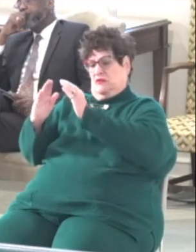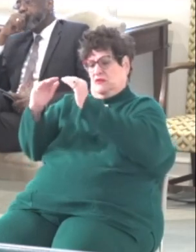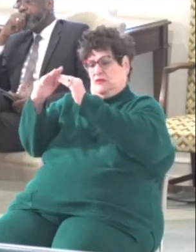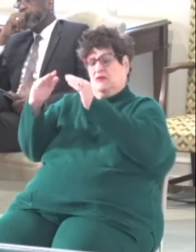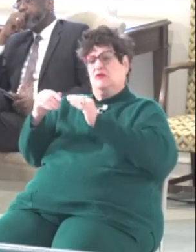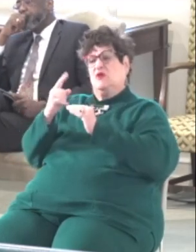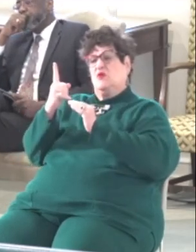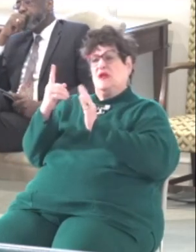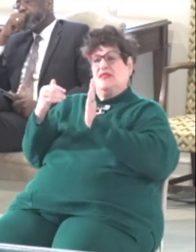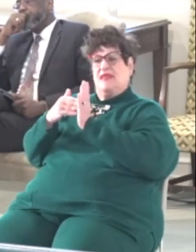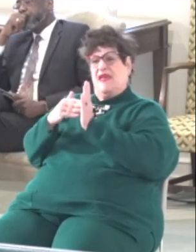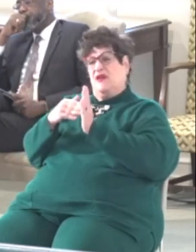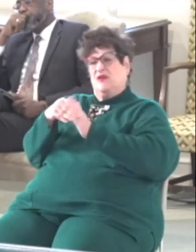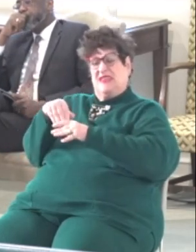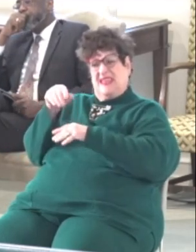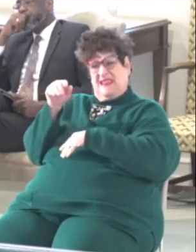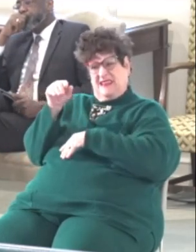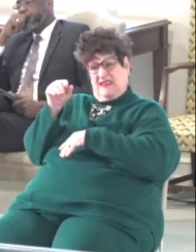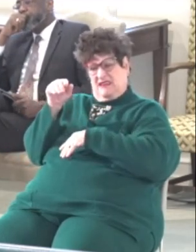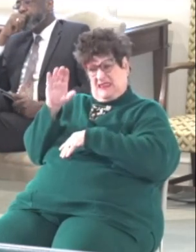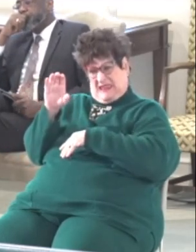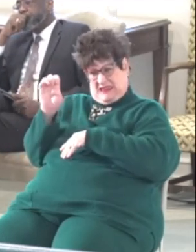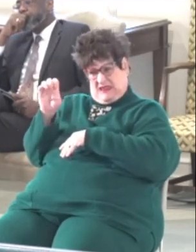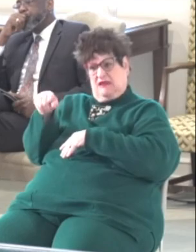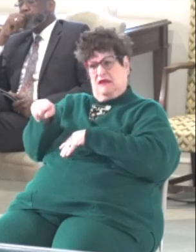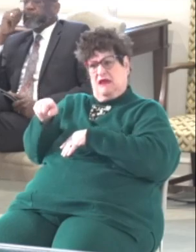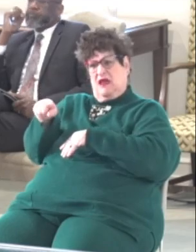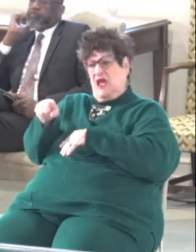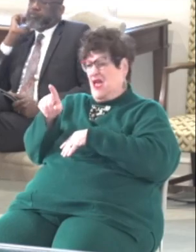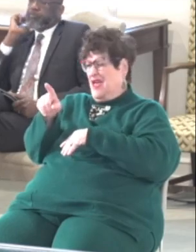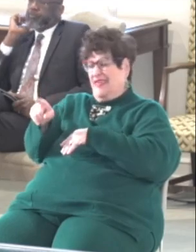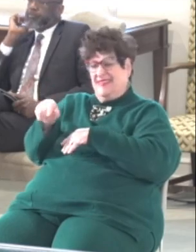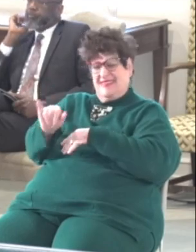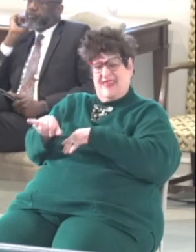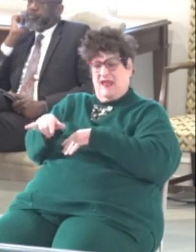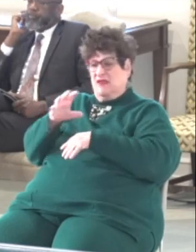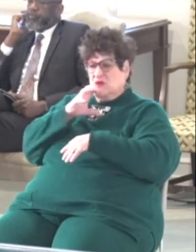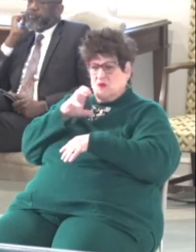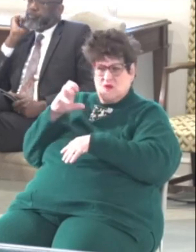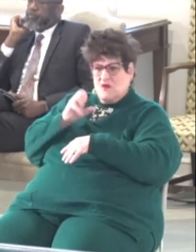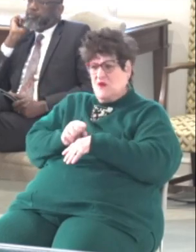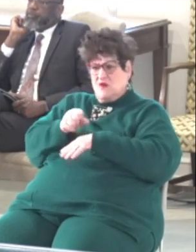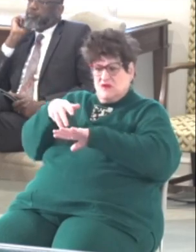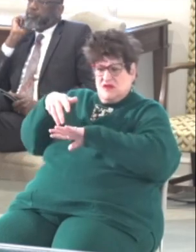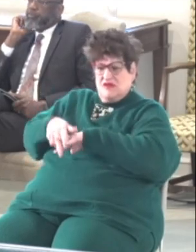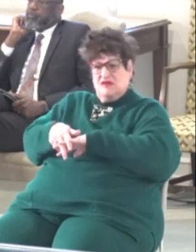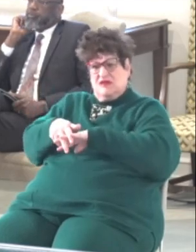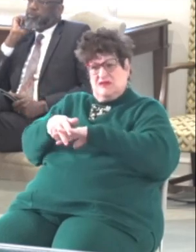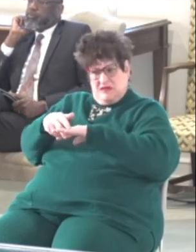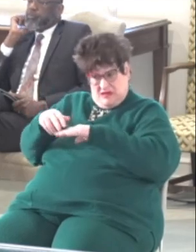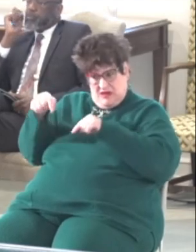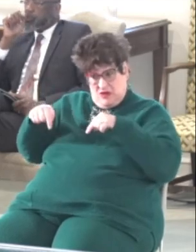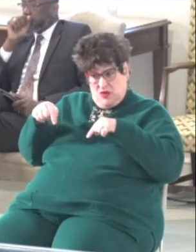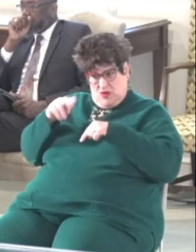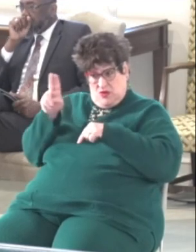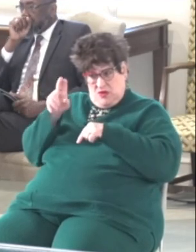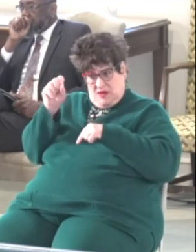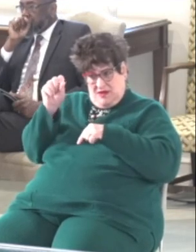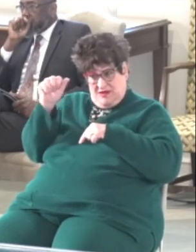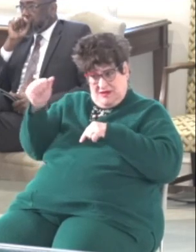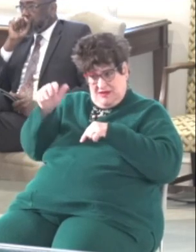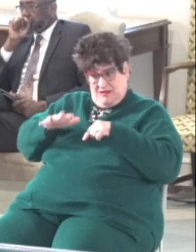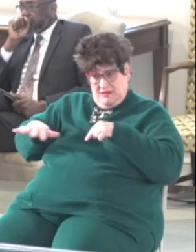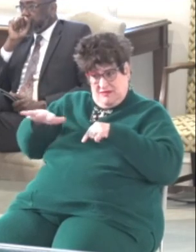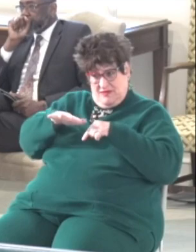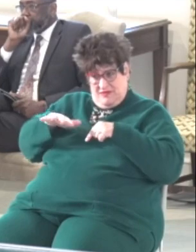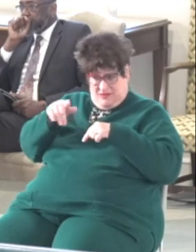1000 CE, is believed to be the oldest continuously inhabited community in the United States, as what we know as the